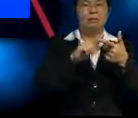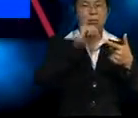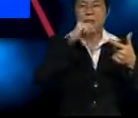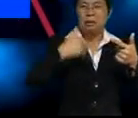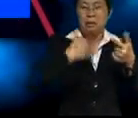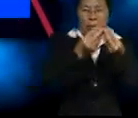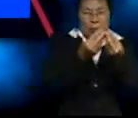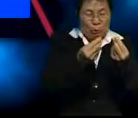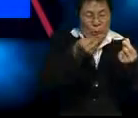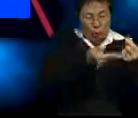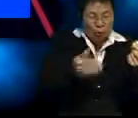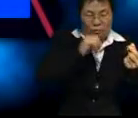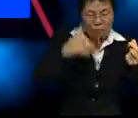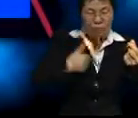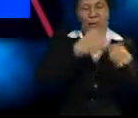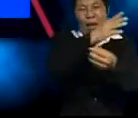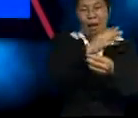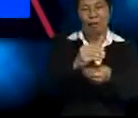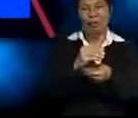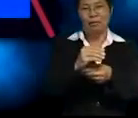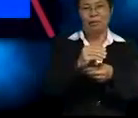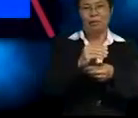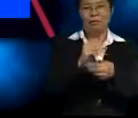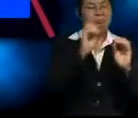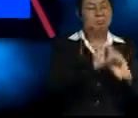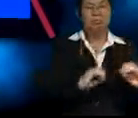from dissolved substances, and